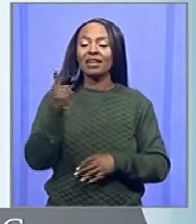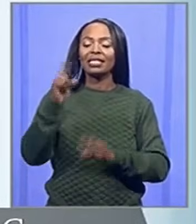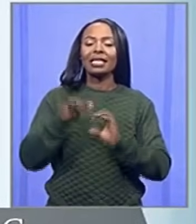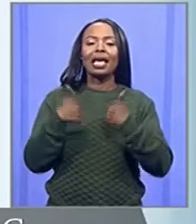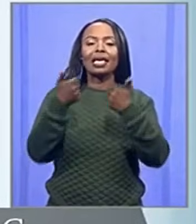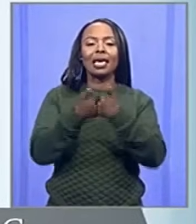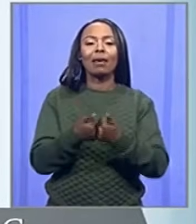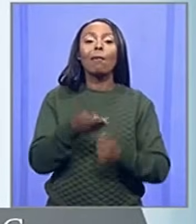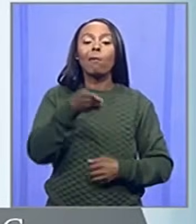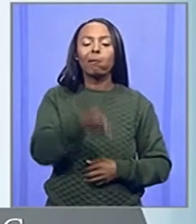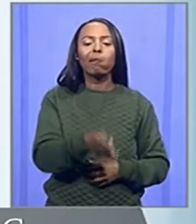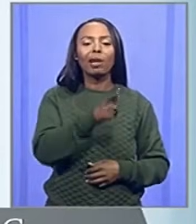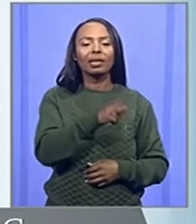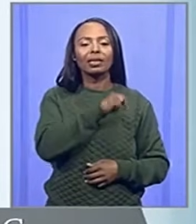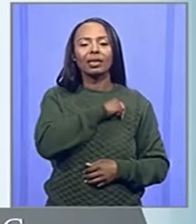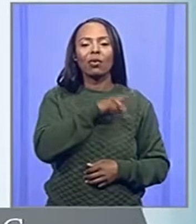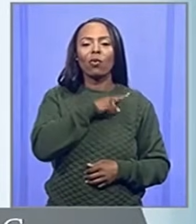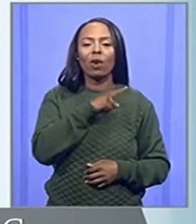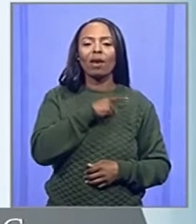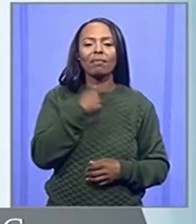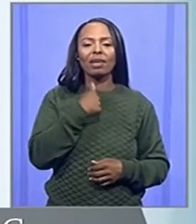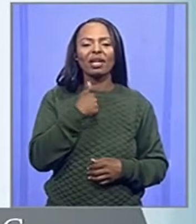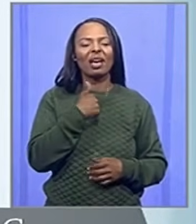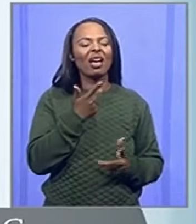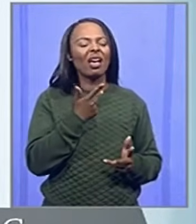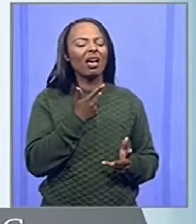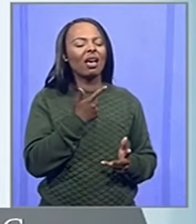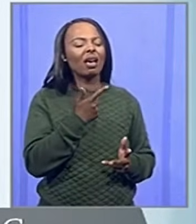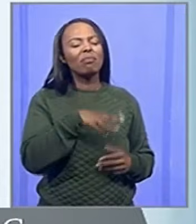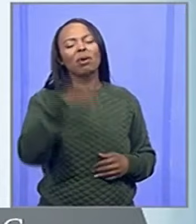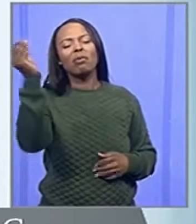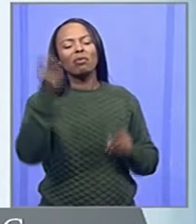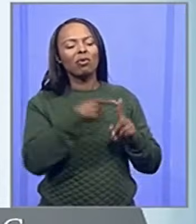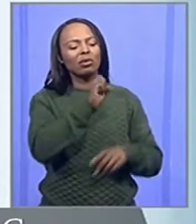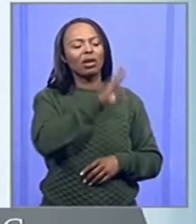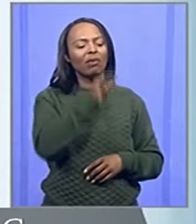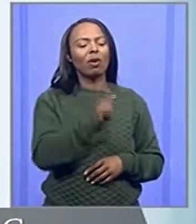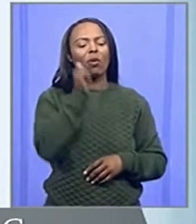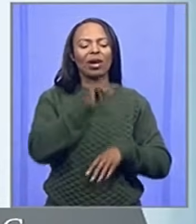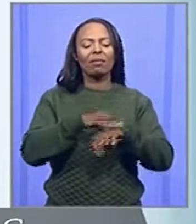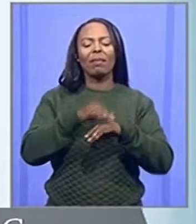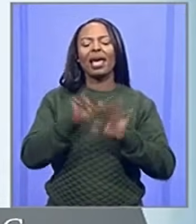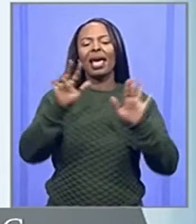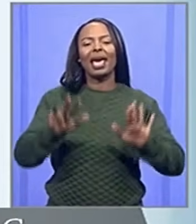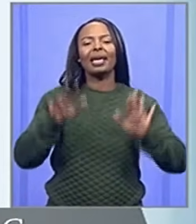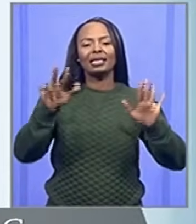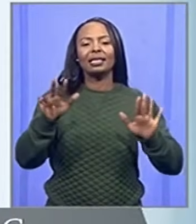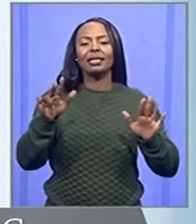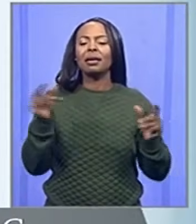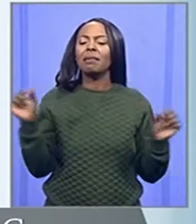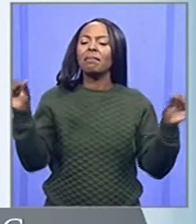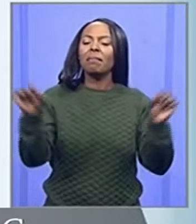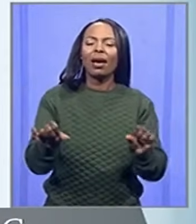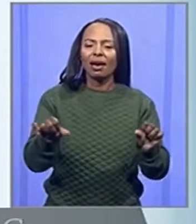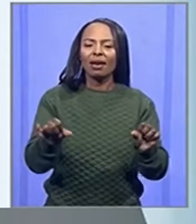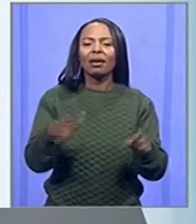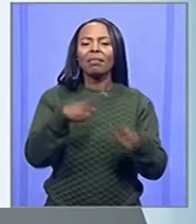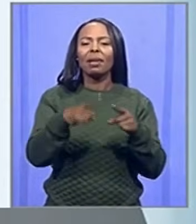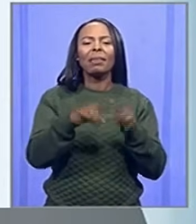professional player because I left SA when I was 18. So I never played maybe